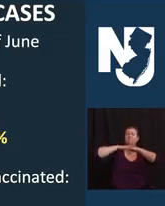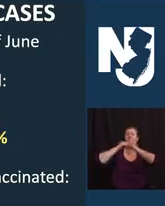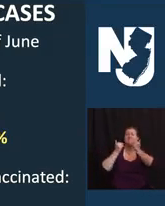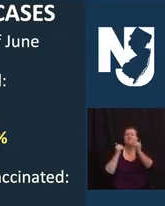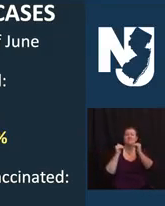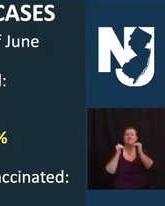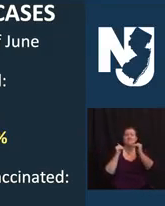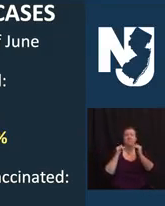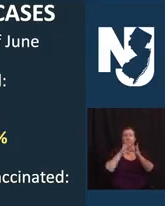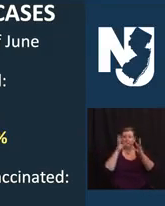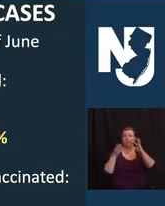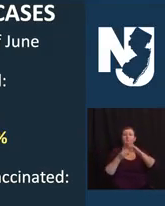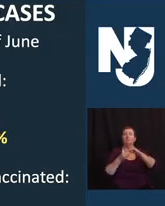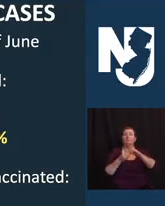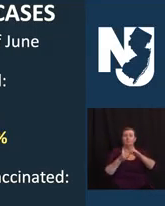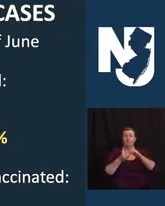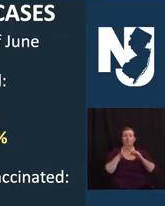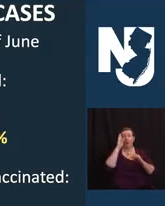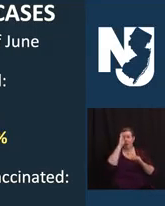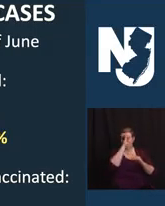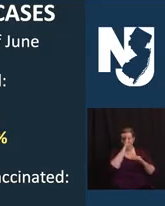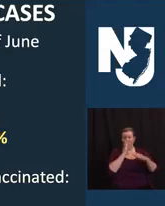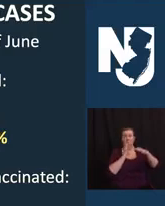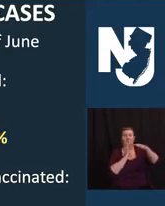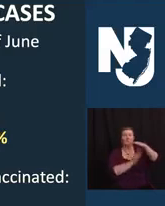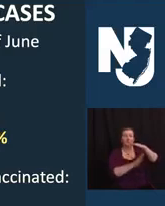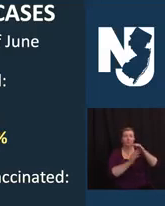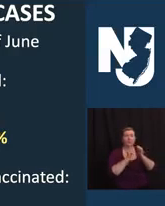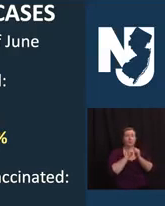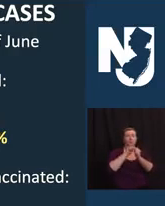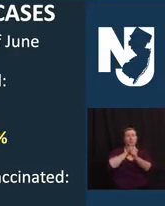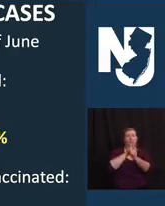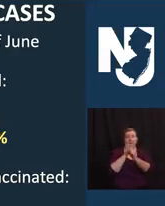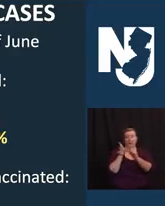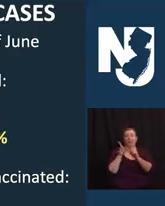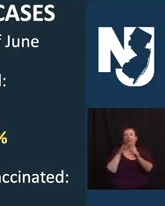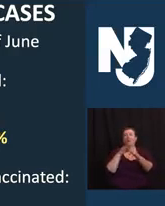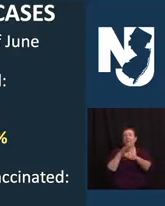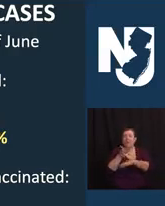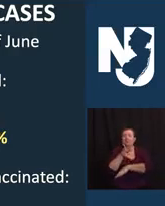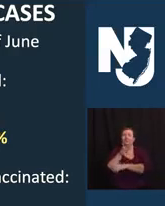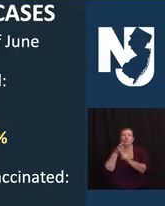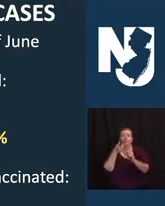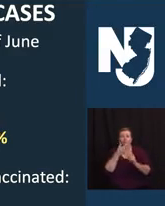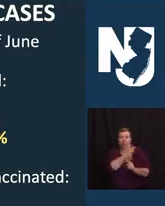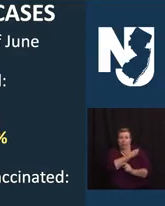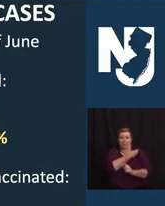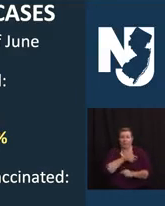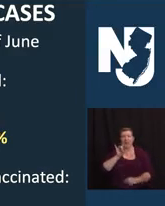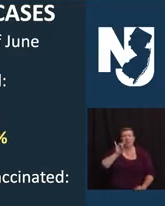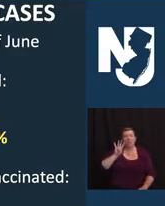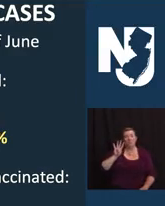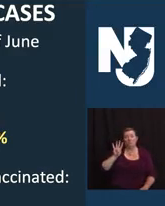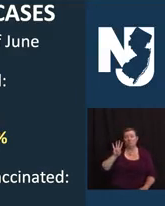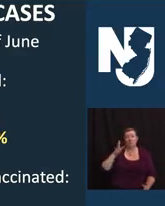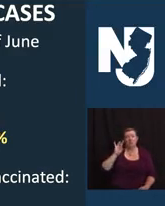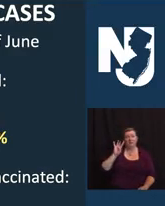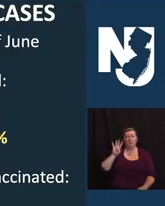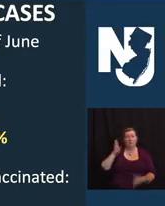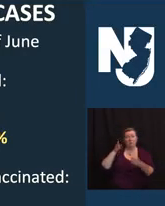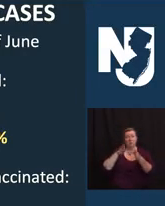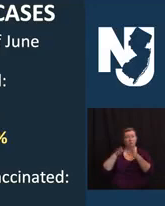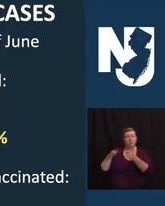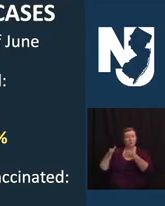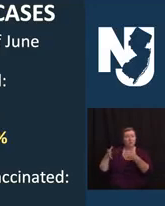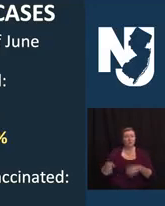of 84 COVID-related hospitalizations among fully vaccinated individuals. This means the vaccines